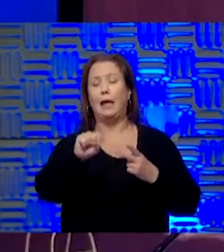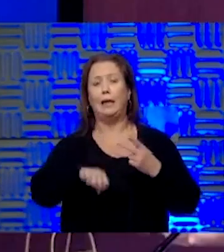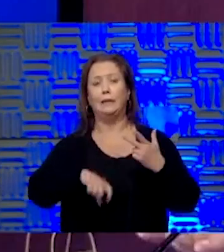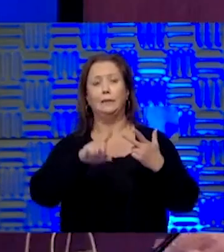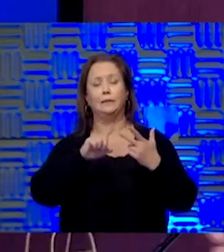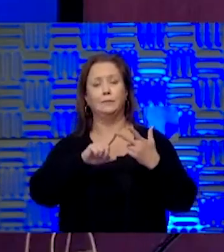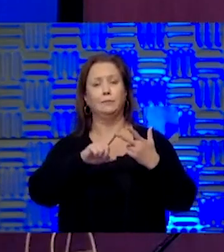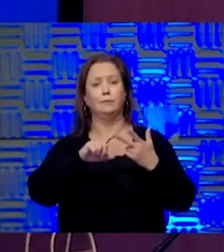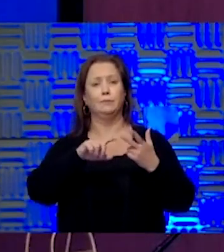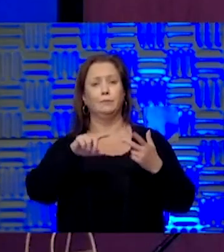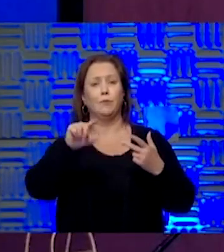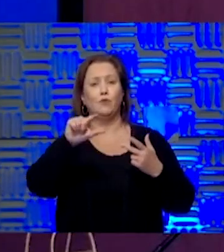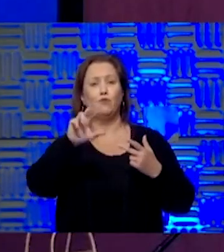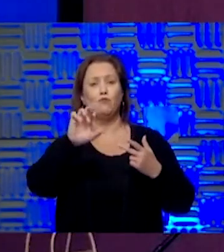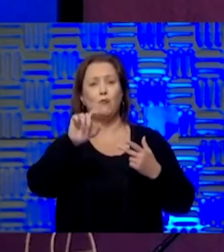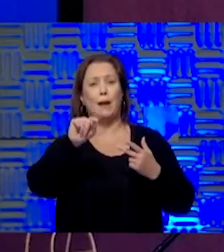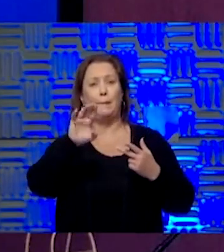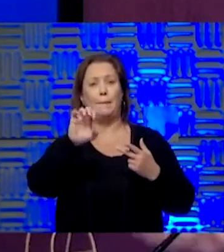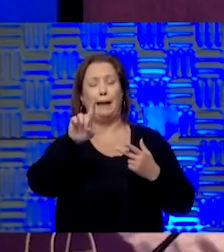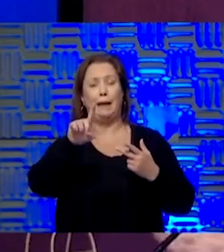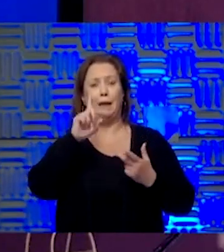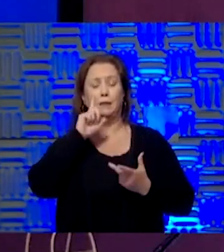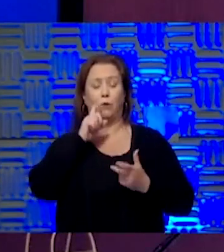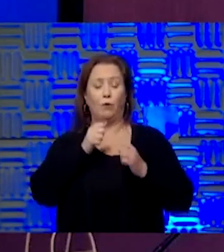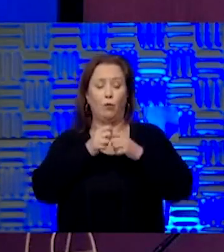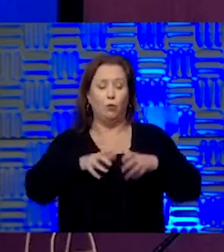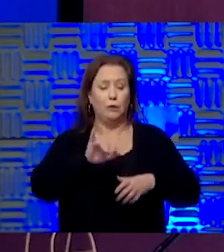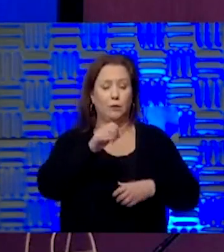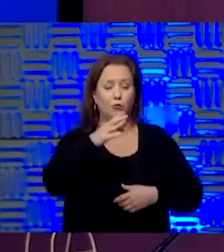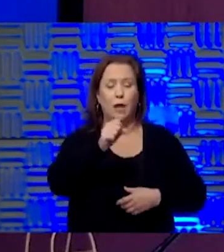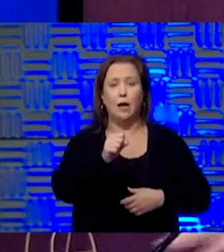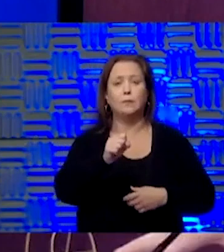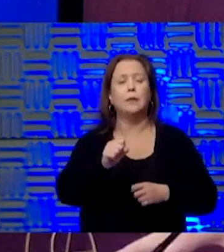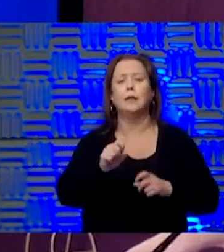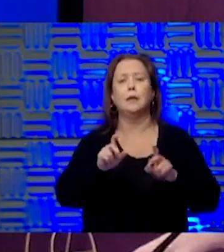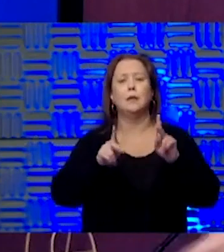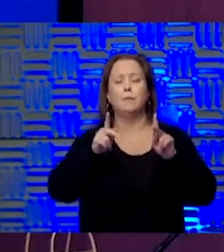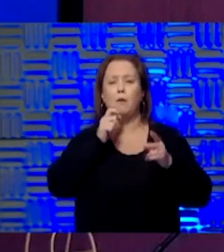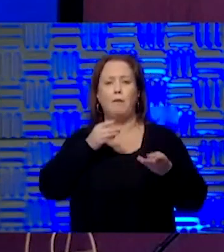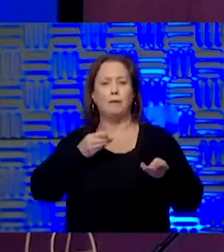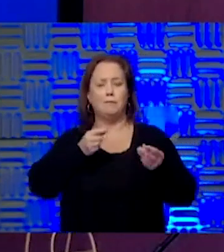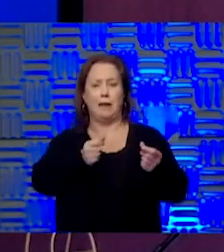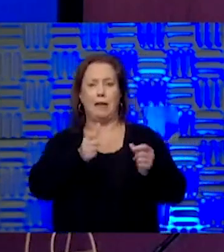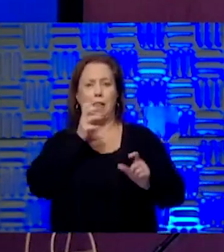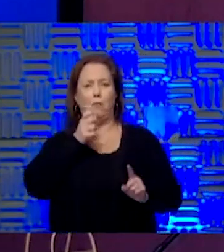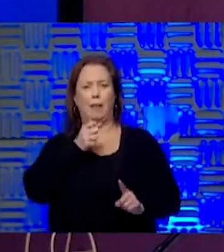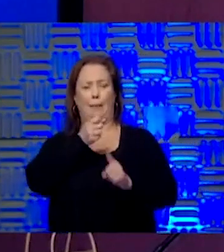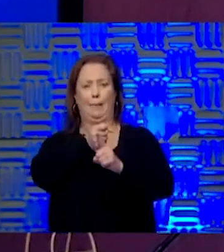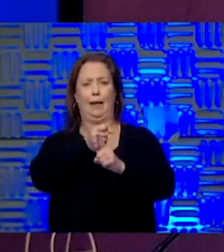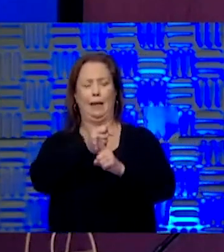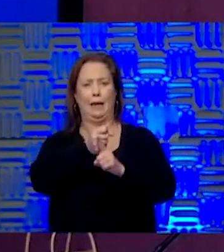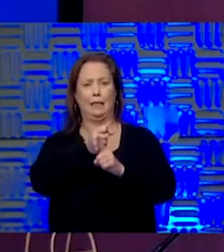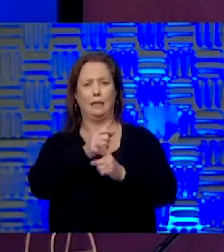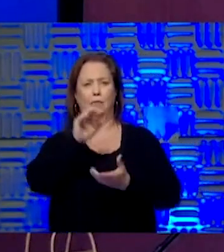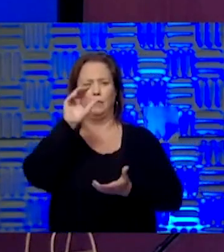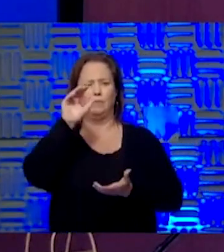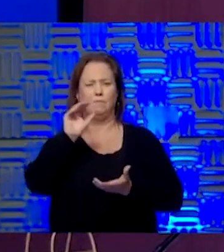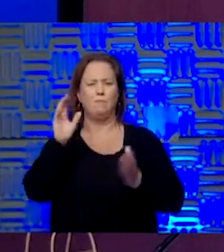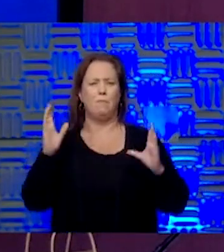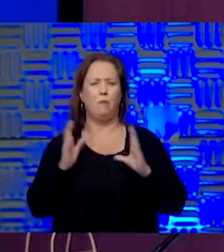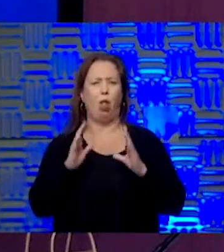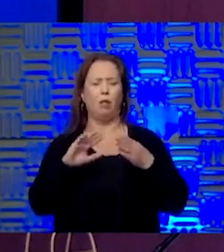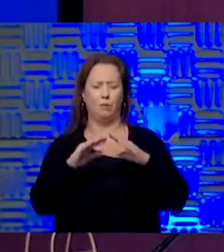seeking healthcare. Maybe they're losing jobs or whatever, so that's had a big impact, and it would have a big impact on those smaller communities